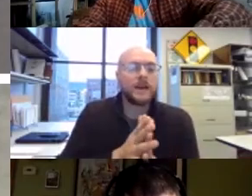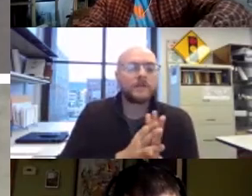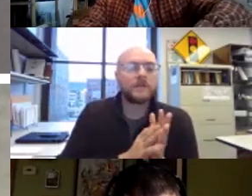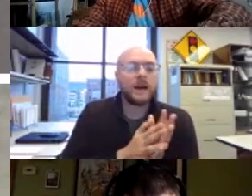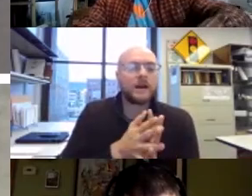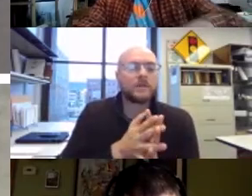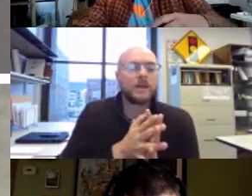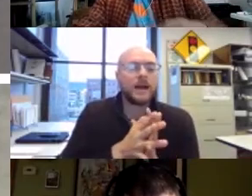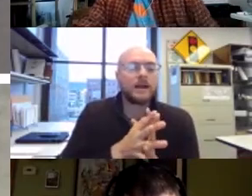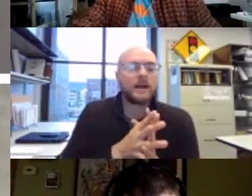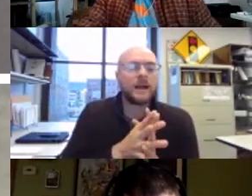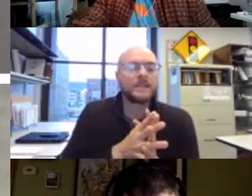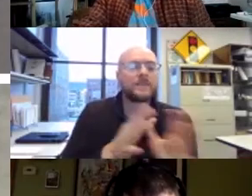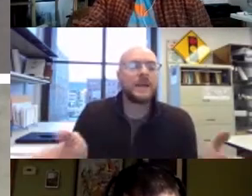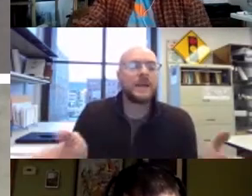here we have